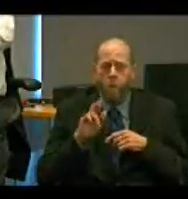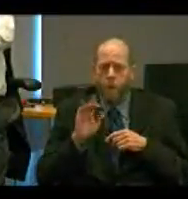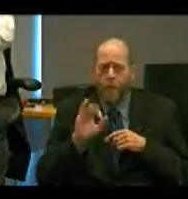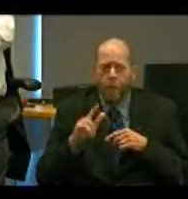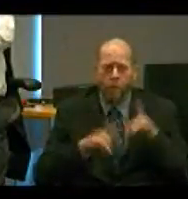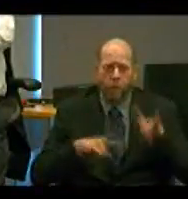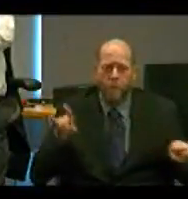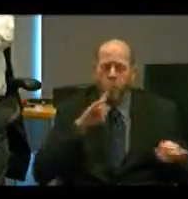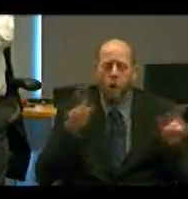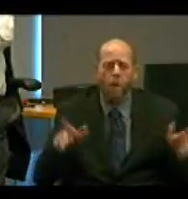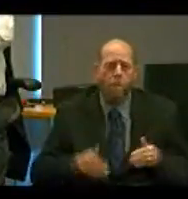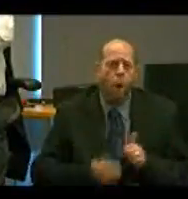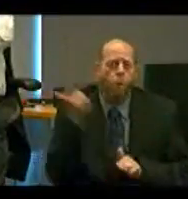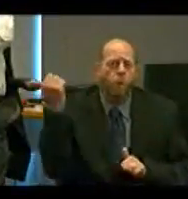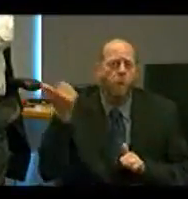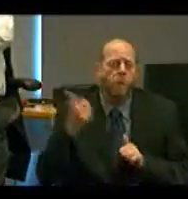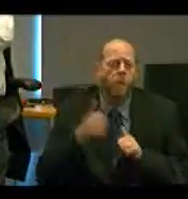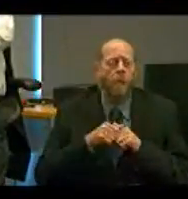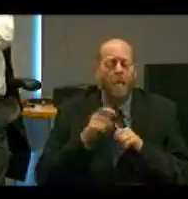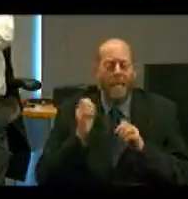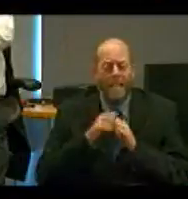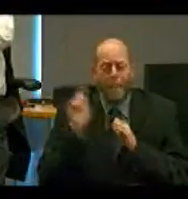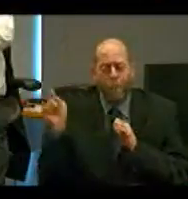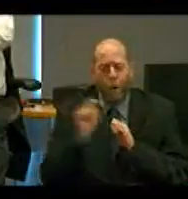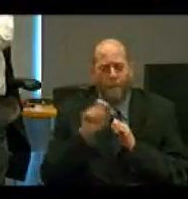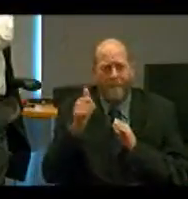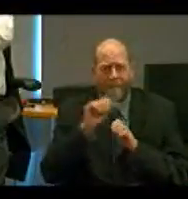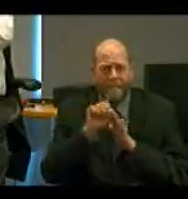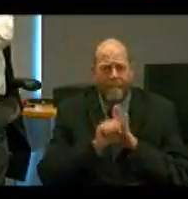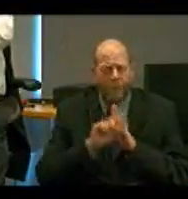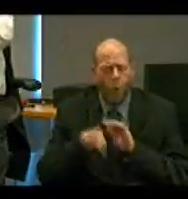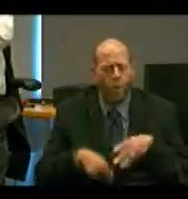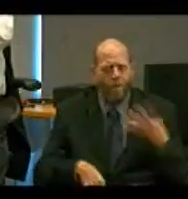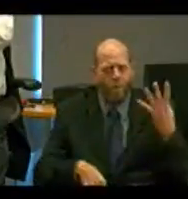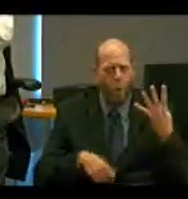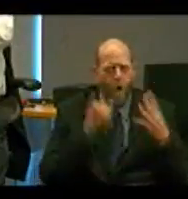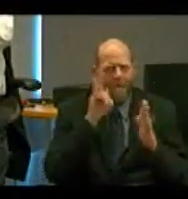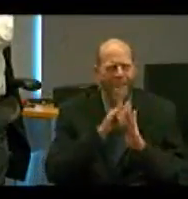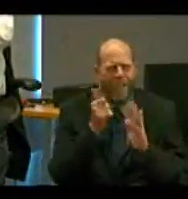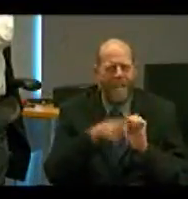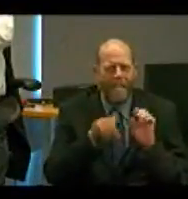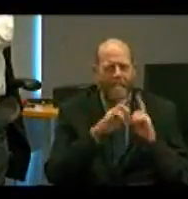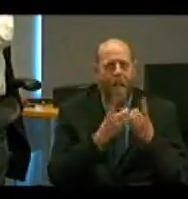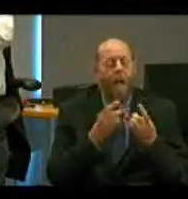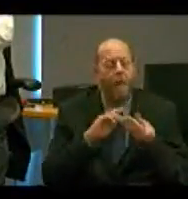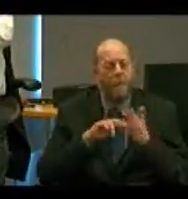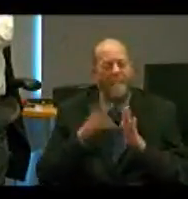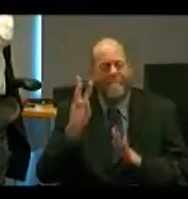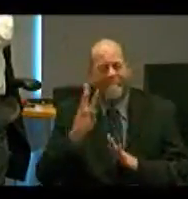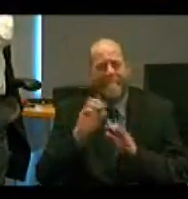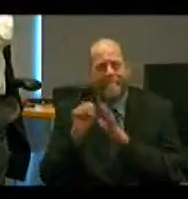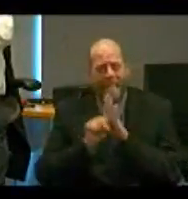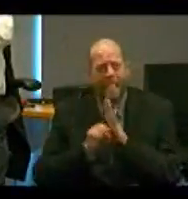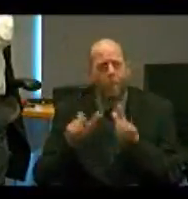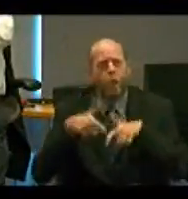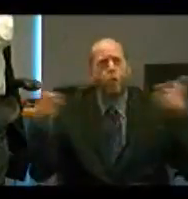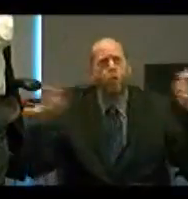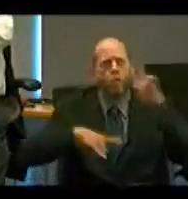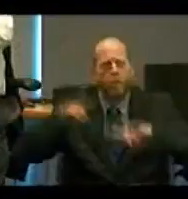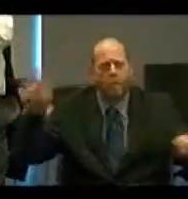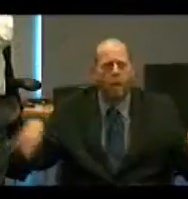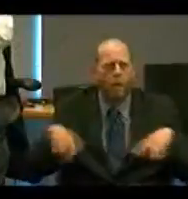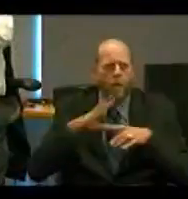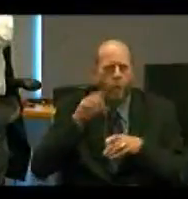disparities are the largest, in those 10 states, only 4 of them identified any districts. That means 6 states with these huge racial disparities,